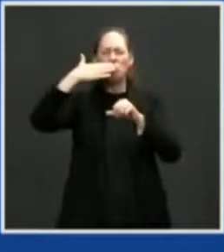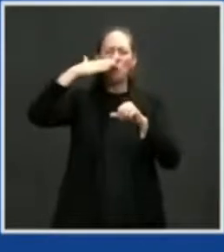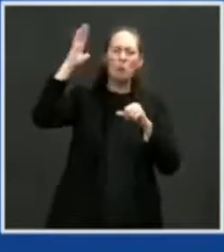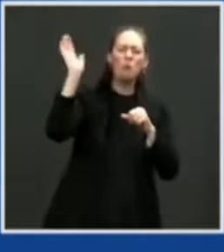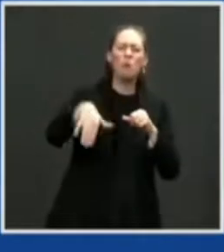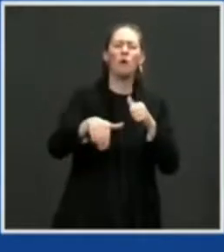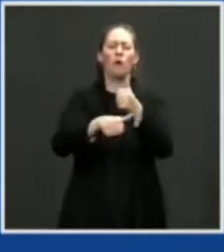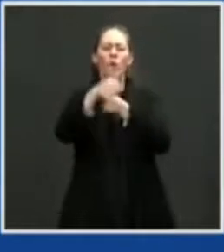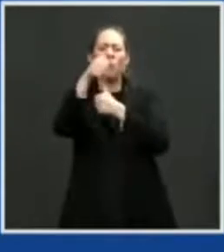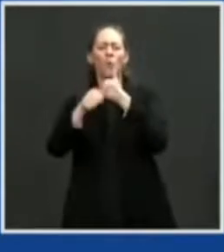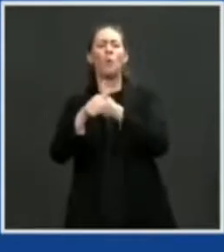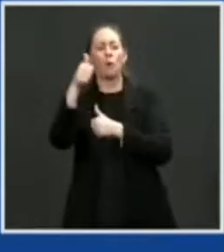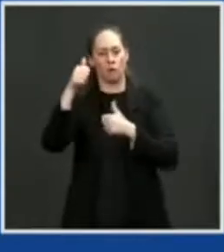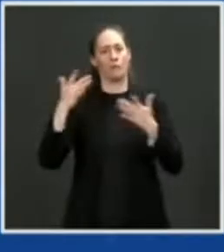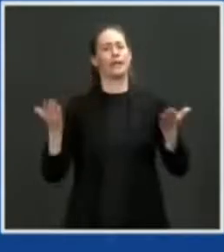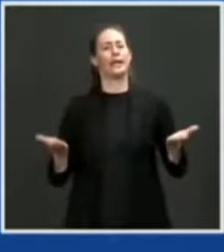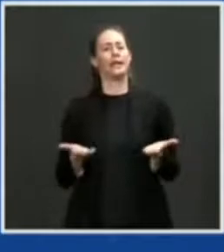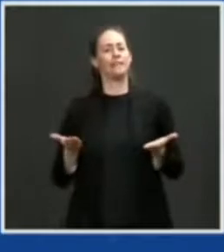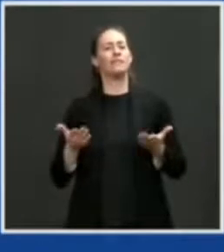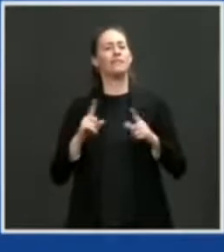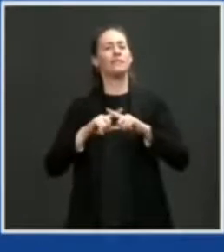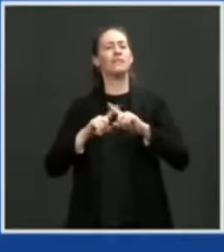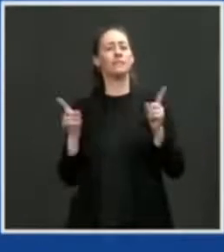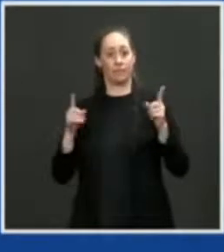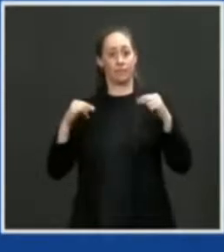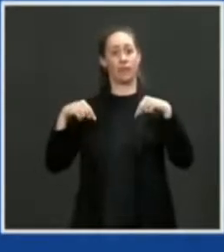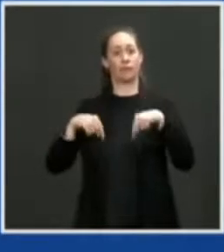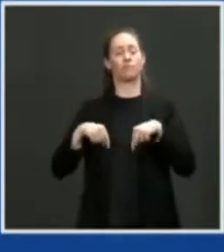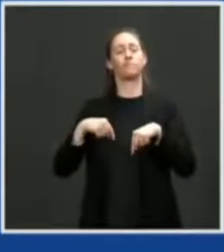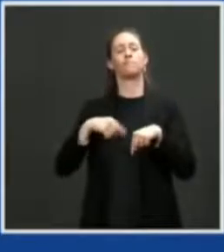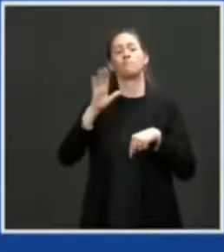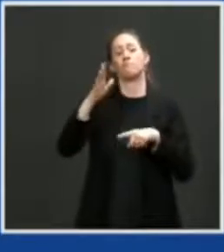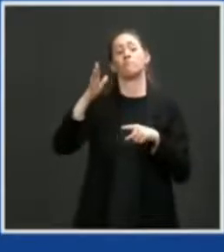when I was a United States Senator, Vice